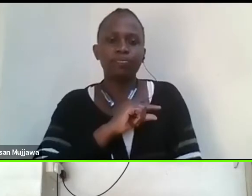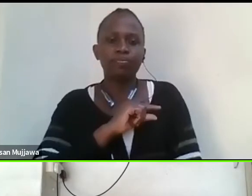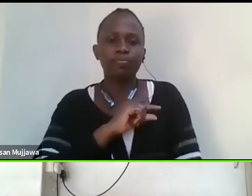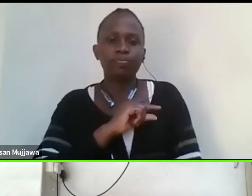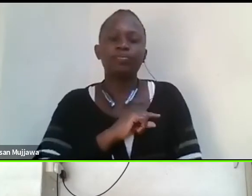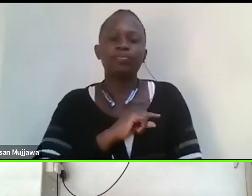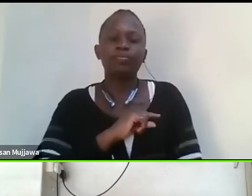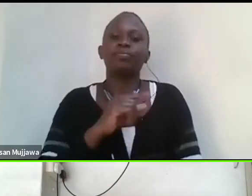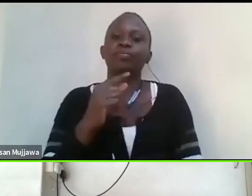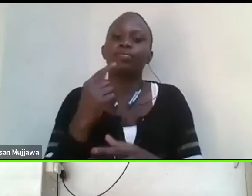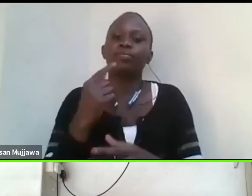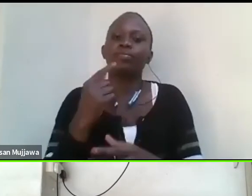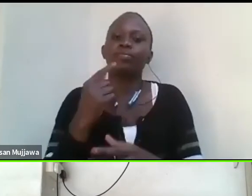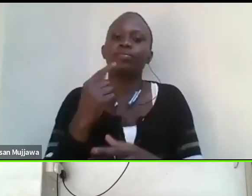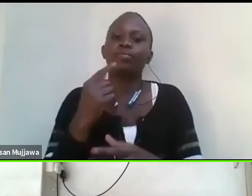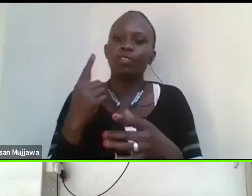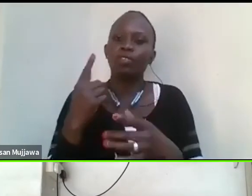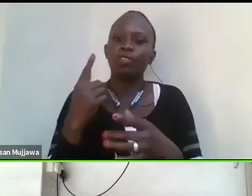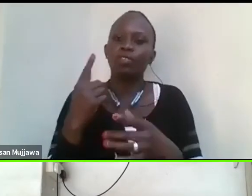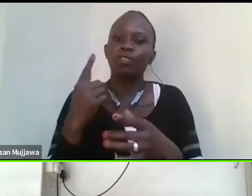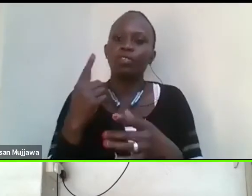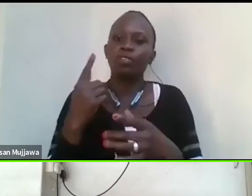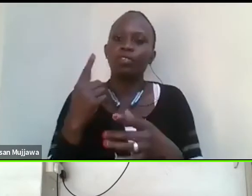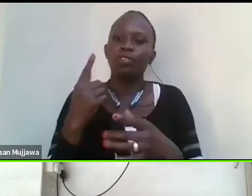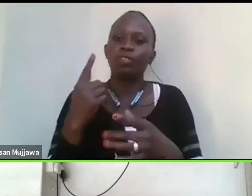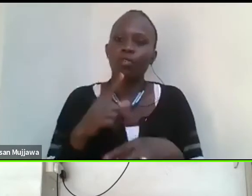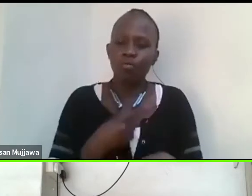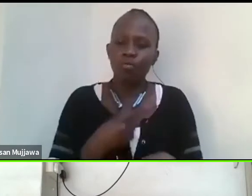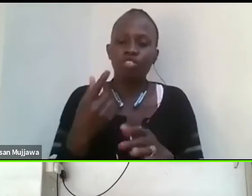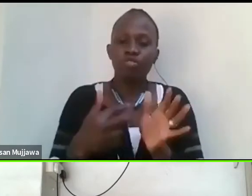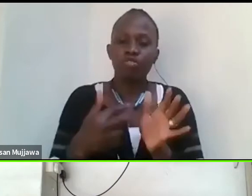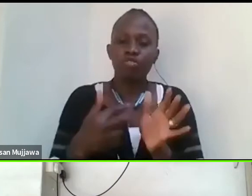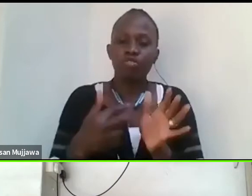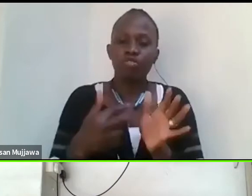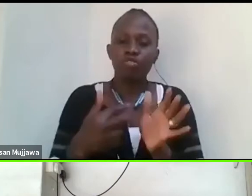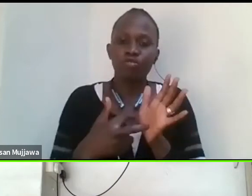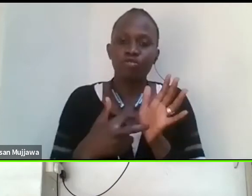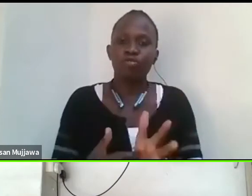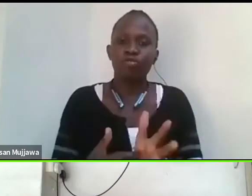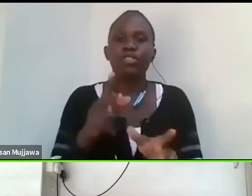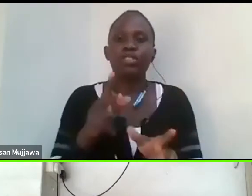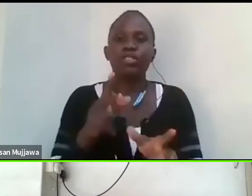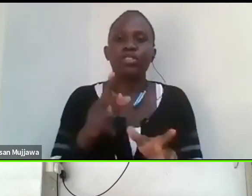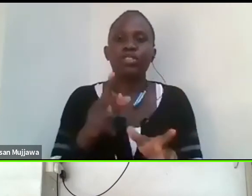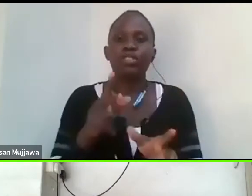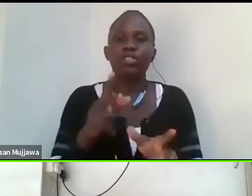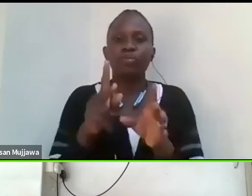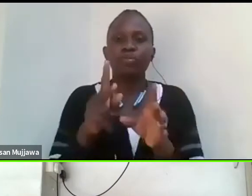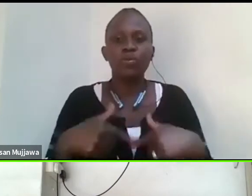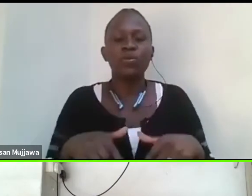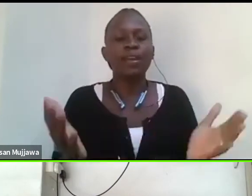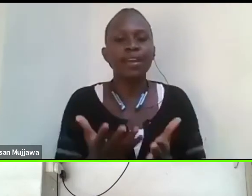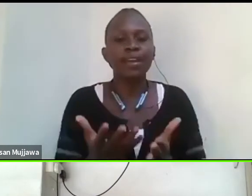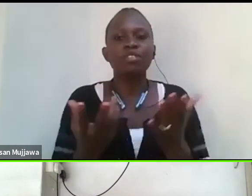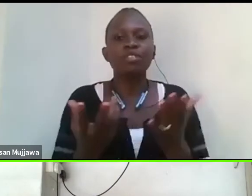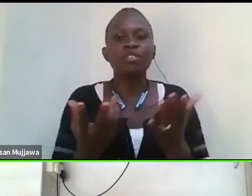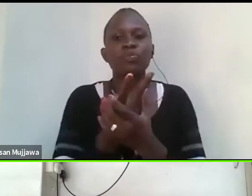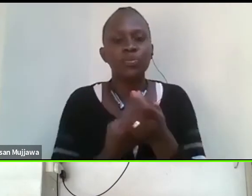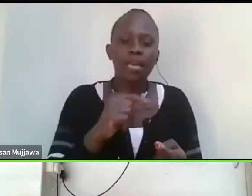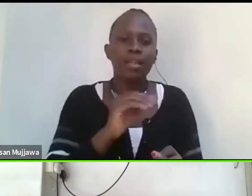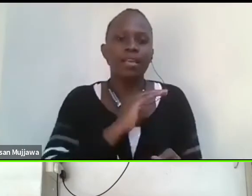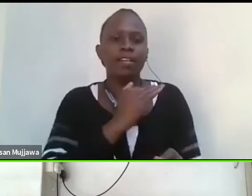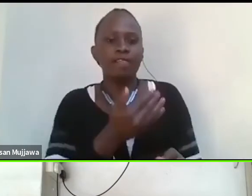female to do the same jobs. So when it came to the camping, we find that getting in the opposite sex, the ladies, became a